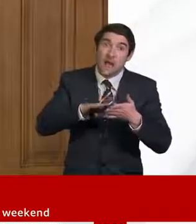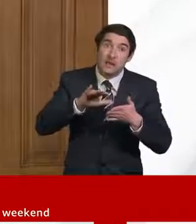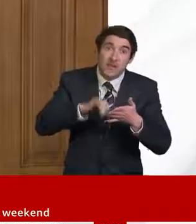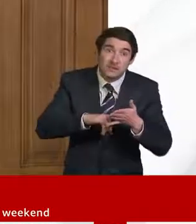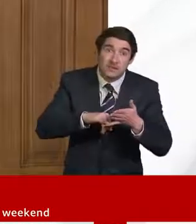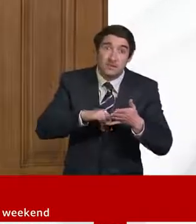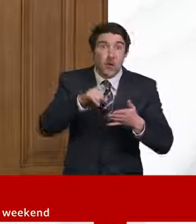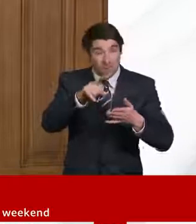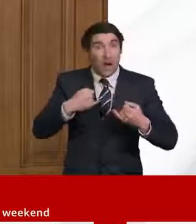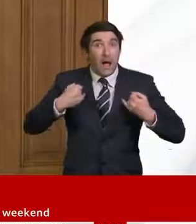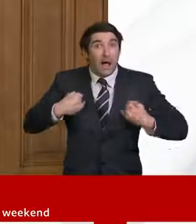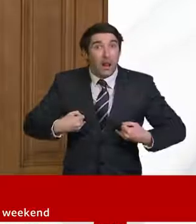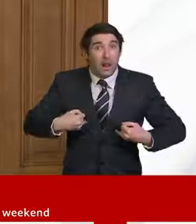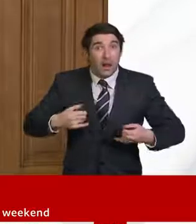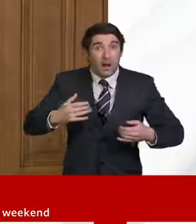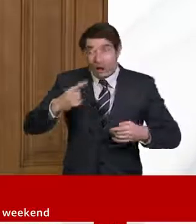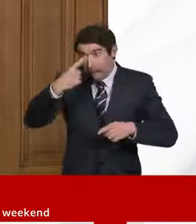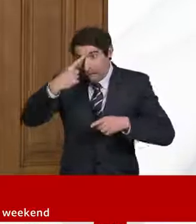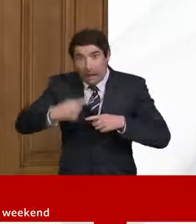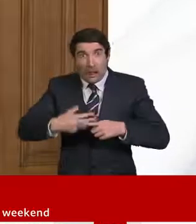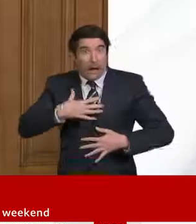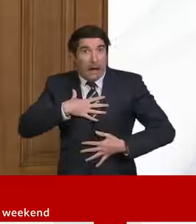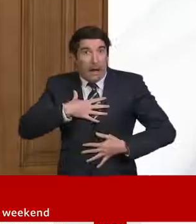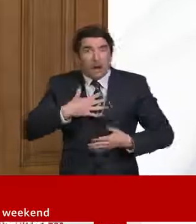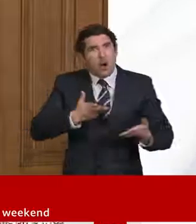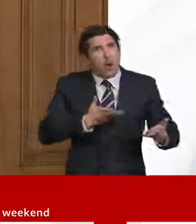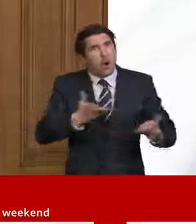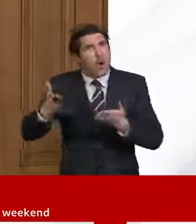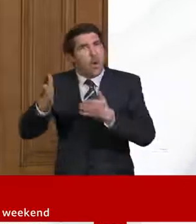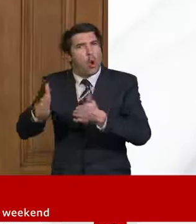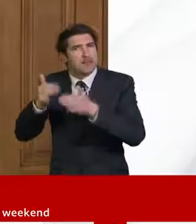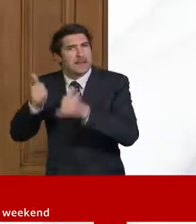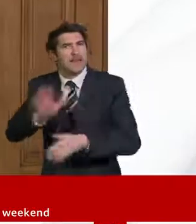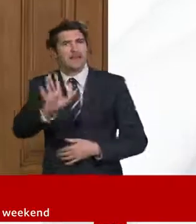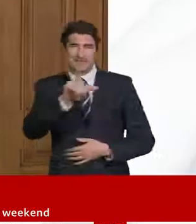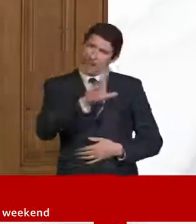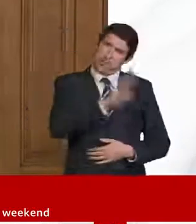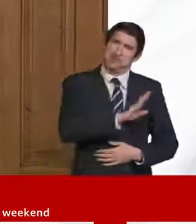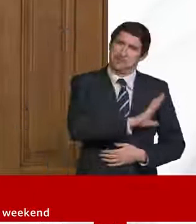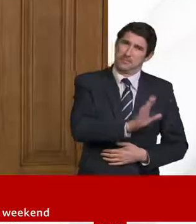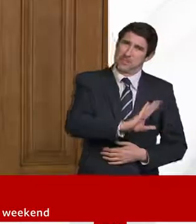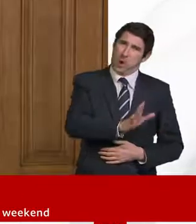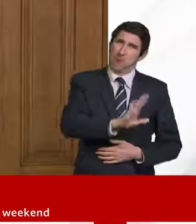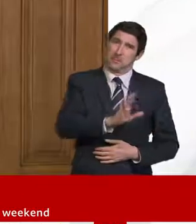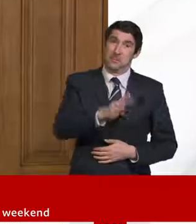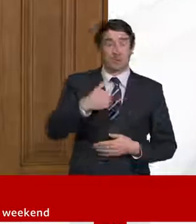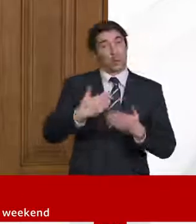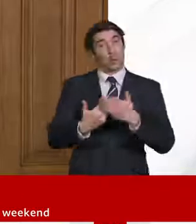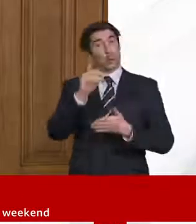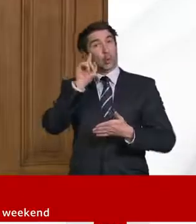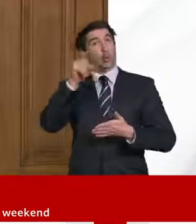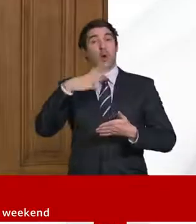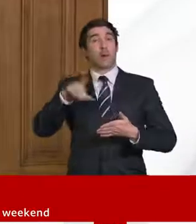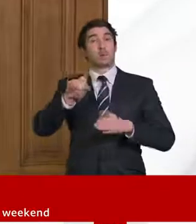you to stay away. And the really positive development there would be to ensure that our postal testing system